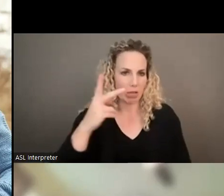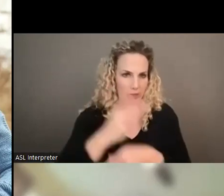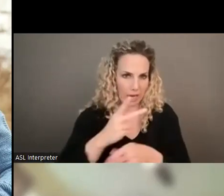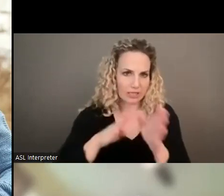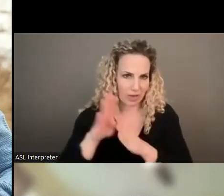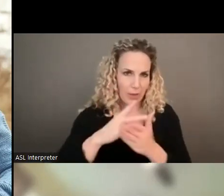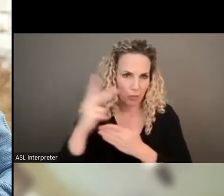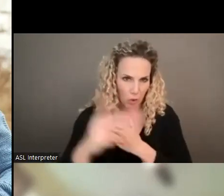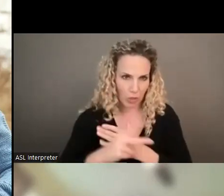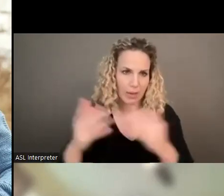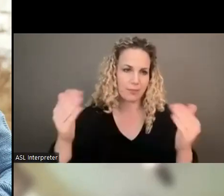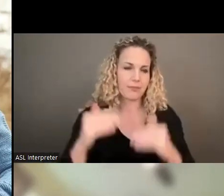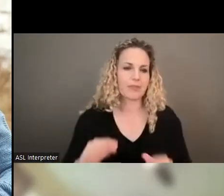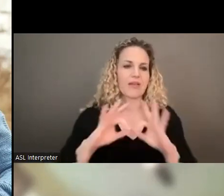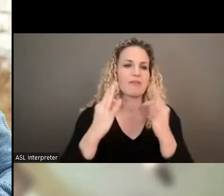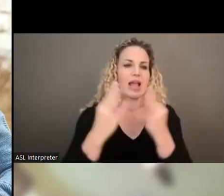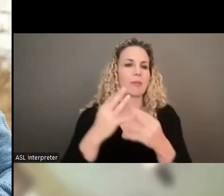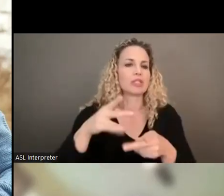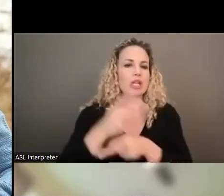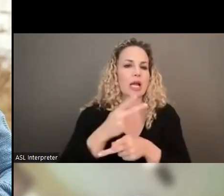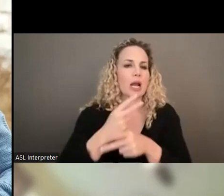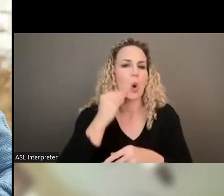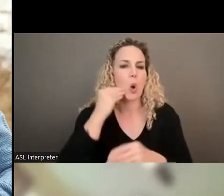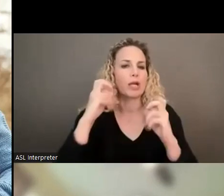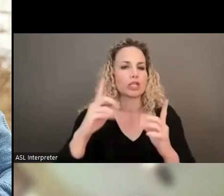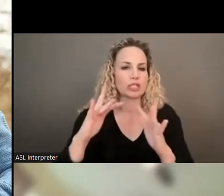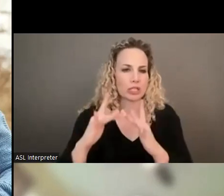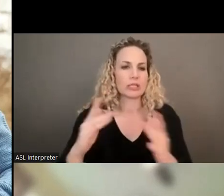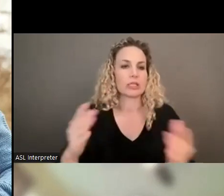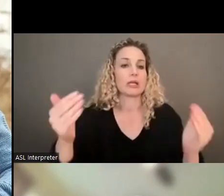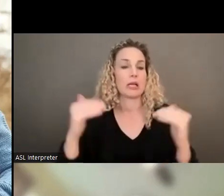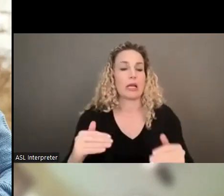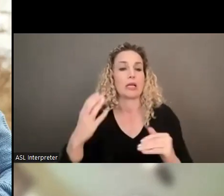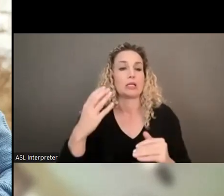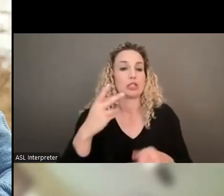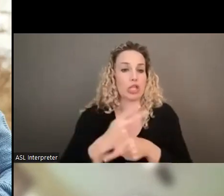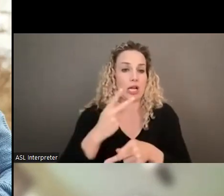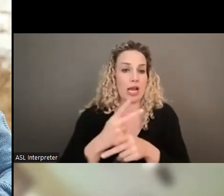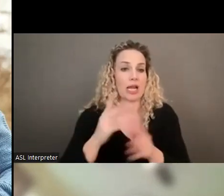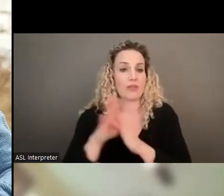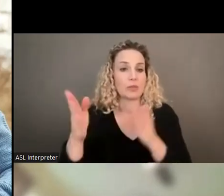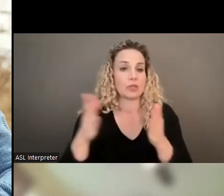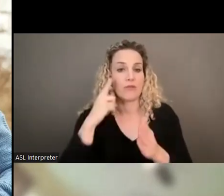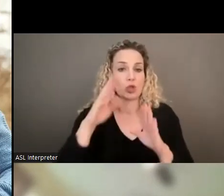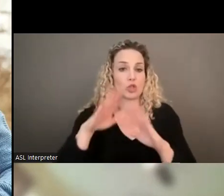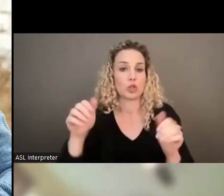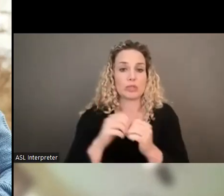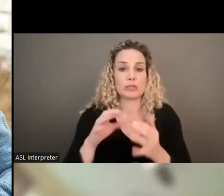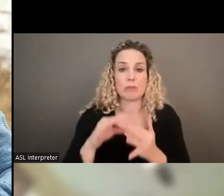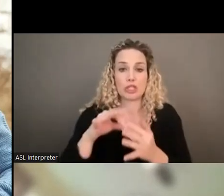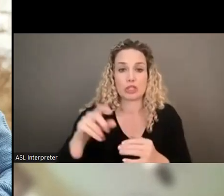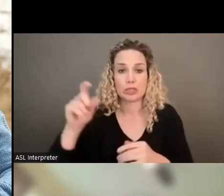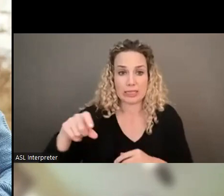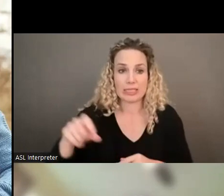Education Networks, the Child Care and Development Services for Children with Special Needs, and